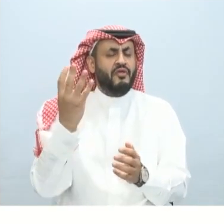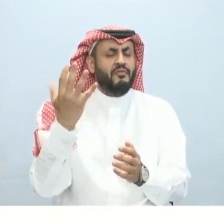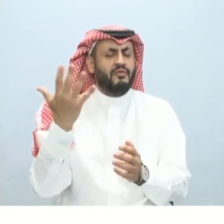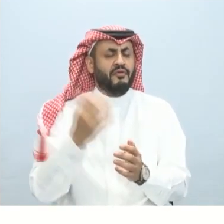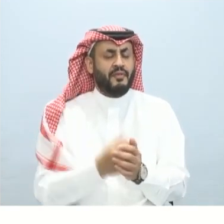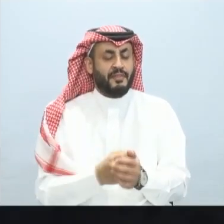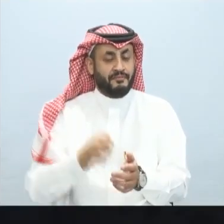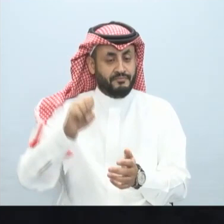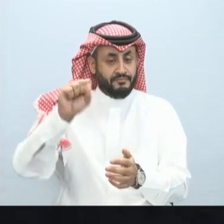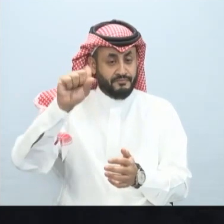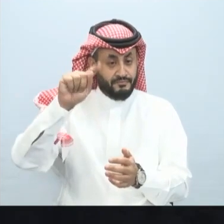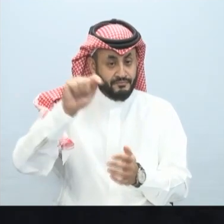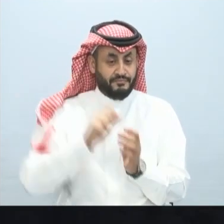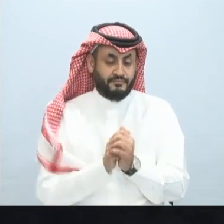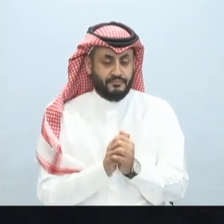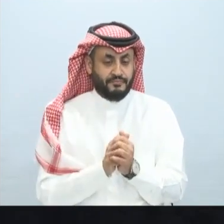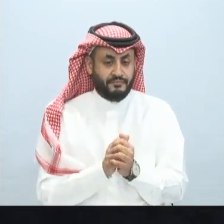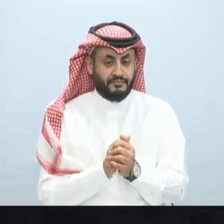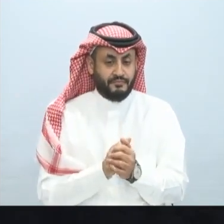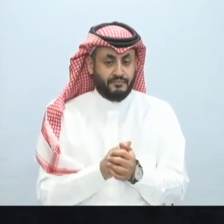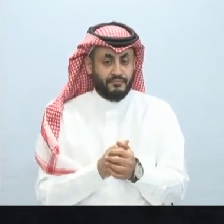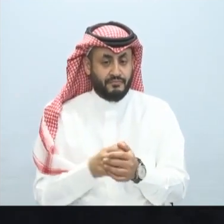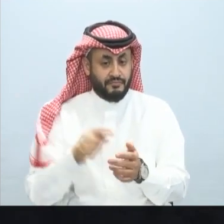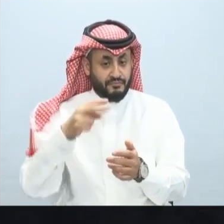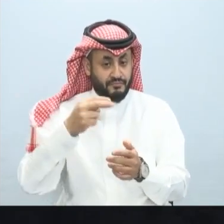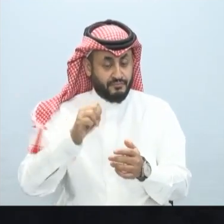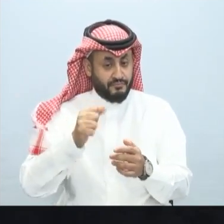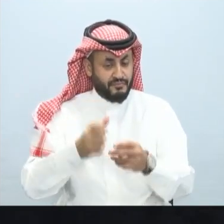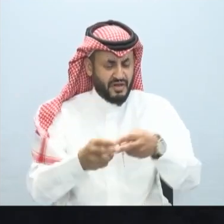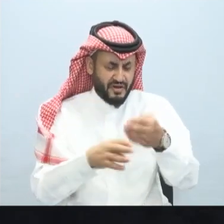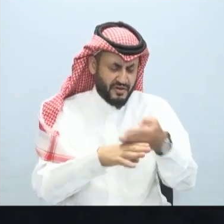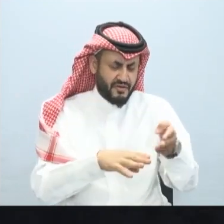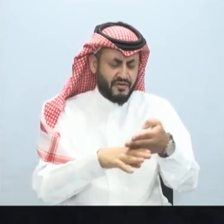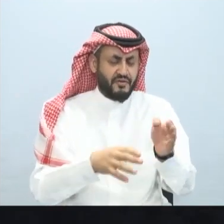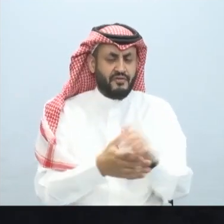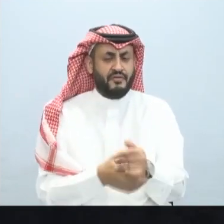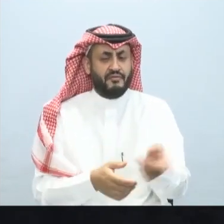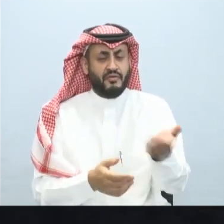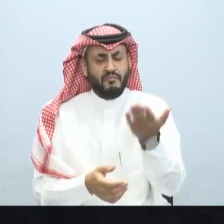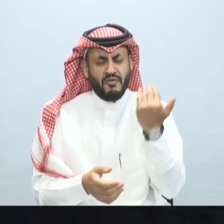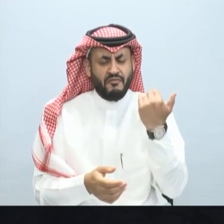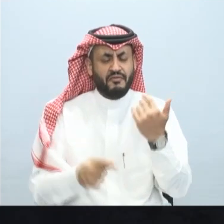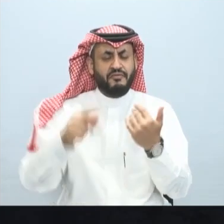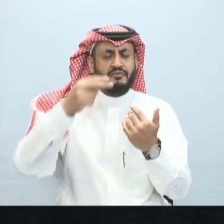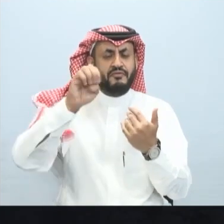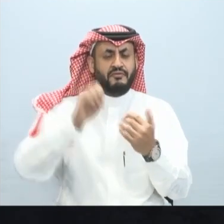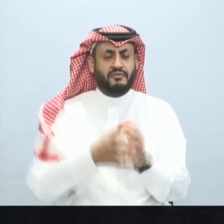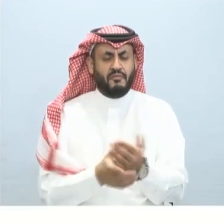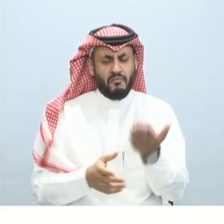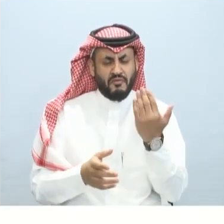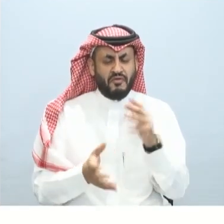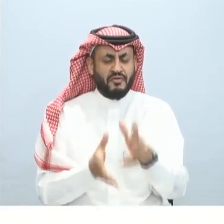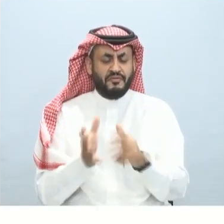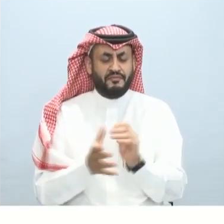the EST. And instead of using than in the sentence, you are going to use the before the adjective.